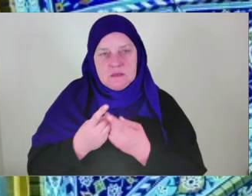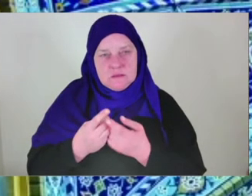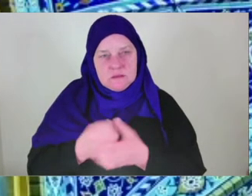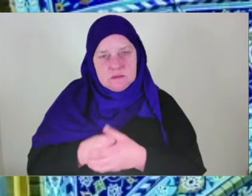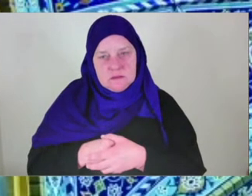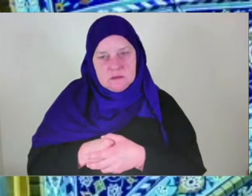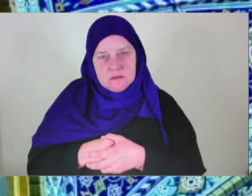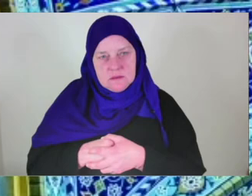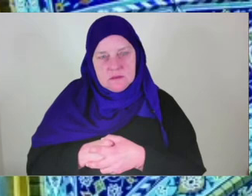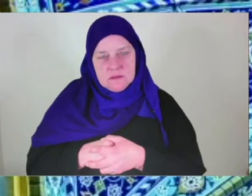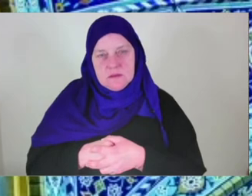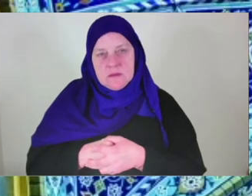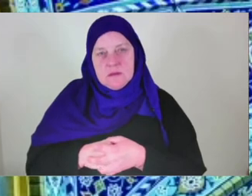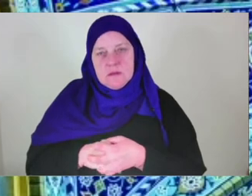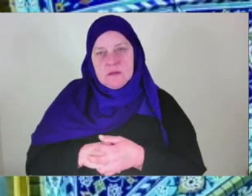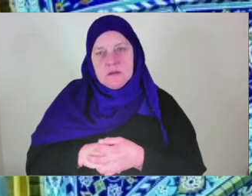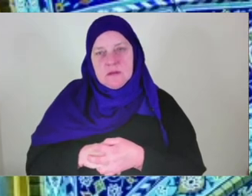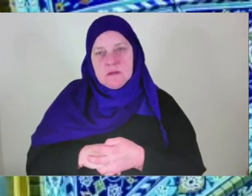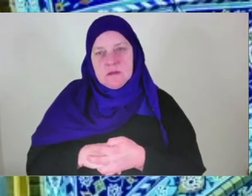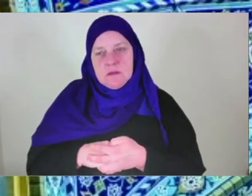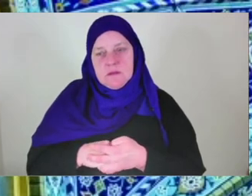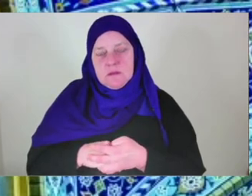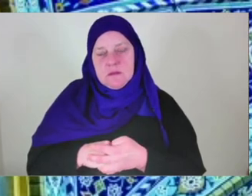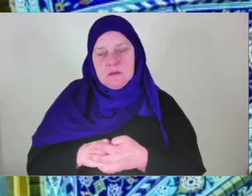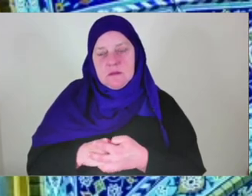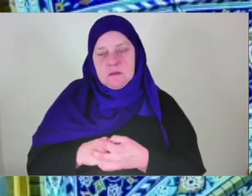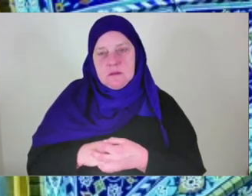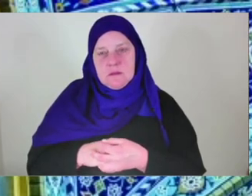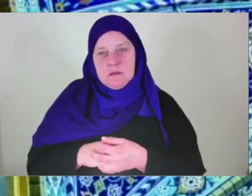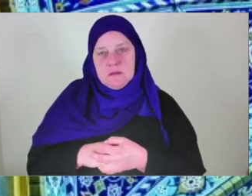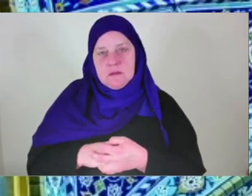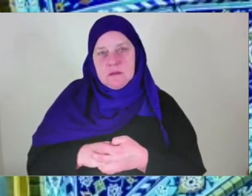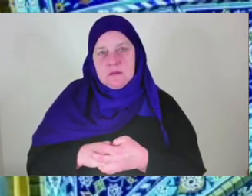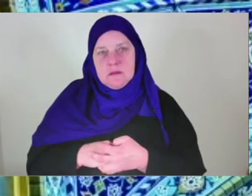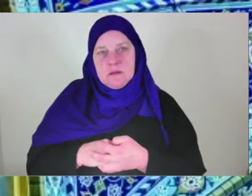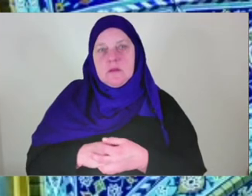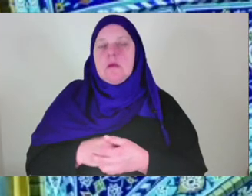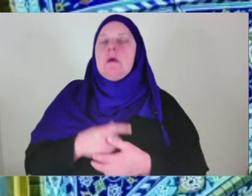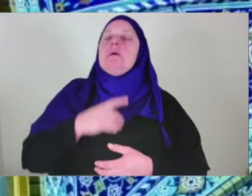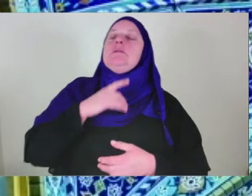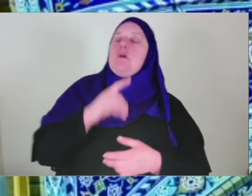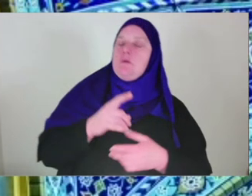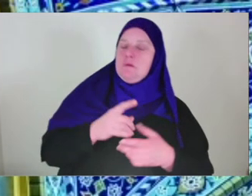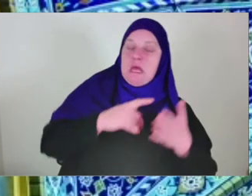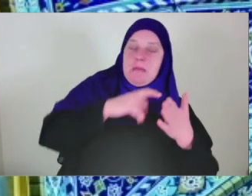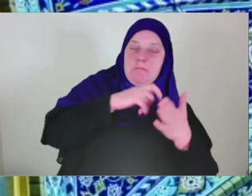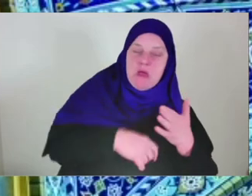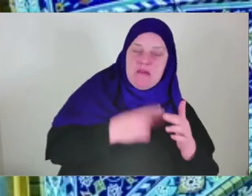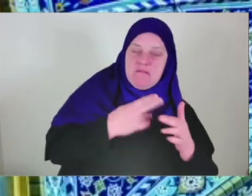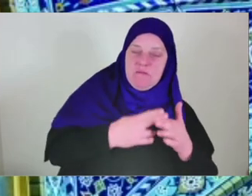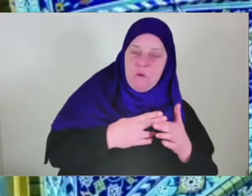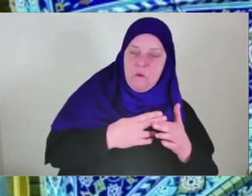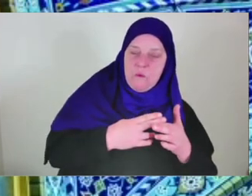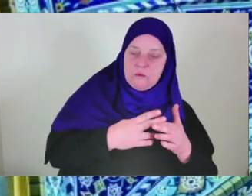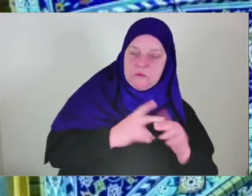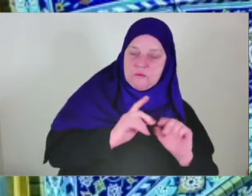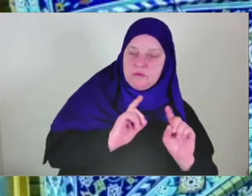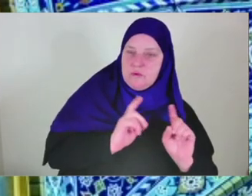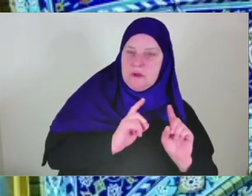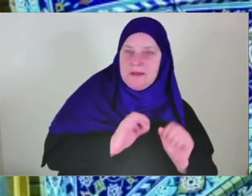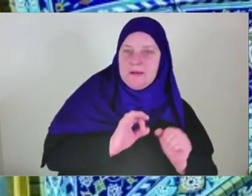only for what you want to eat tonight. Unfortunately, it's become like this. People go shopping and have a bulk